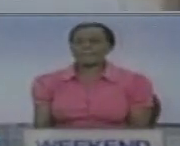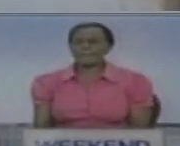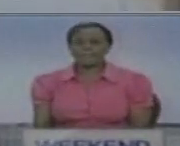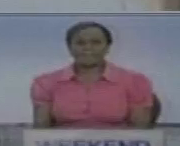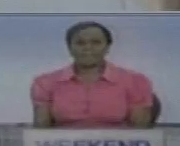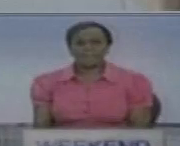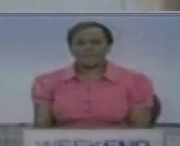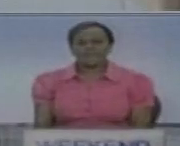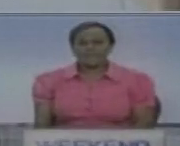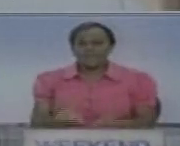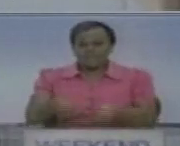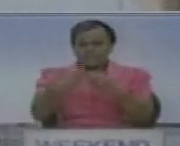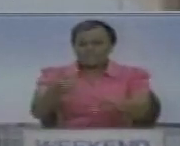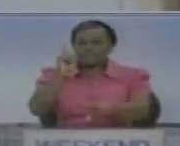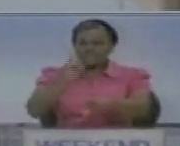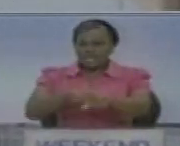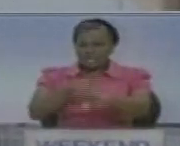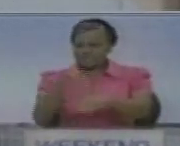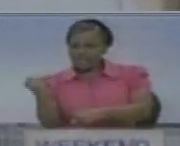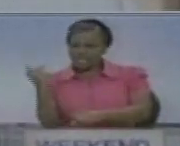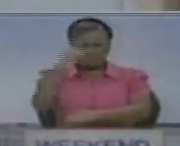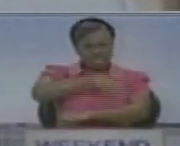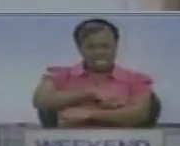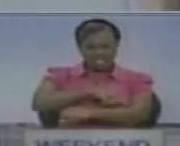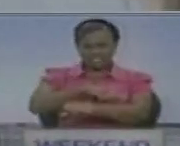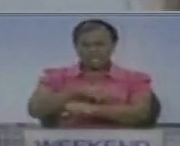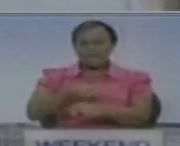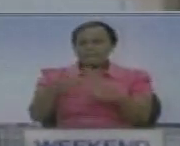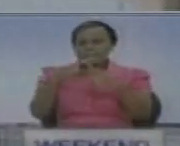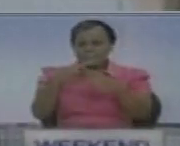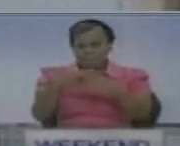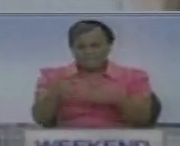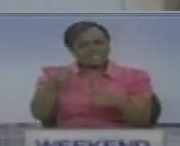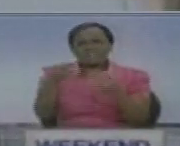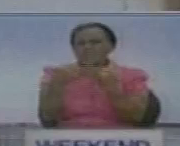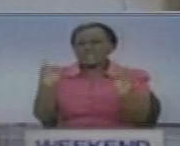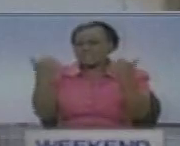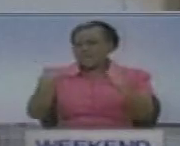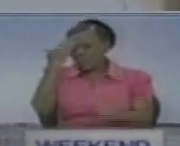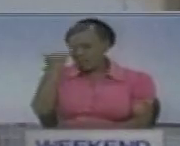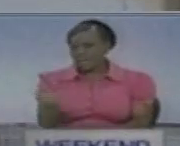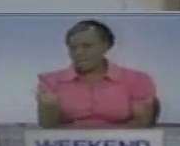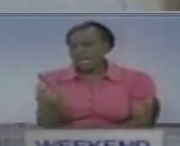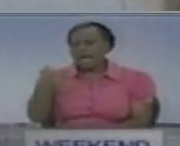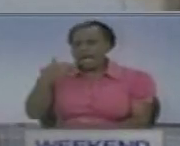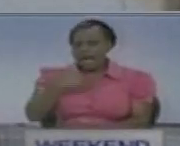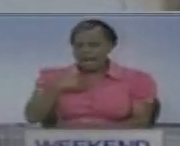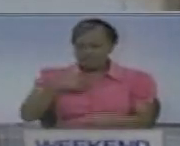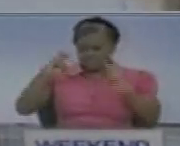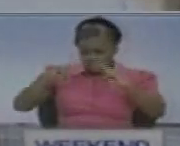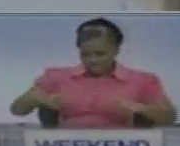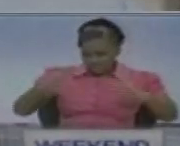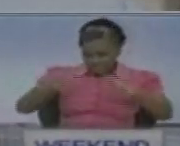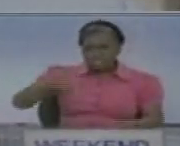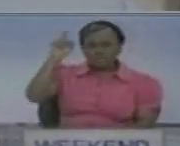We don't need to give time frames like saying it is 5 days. Why are they not being released? We have to carry out some